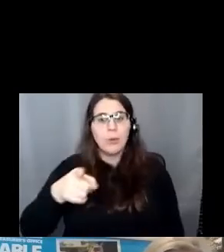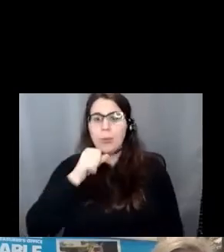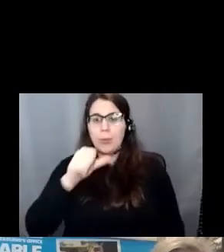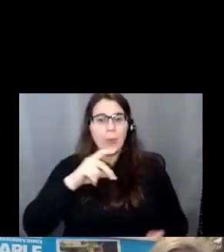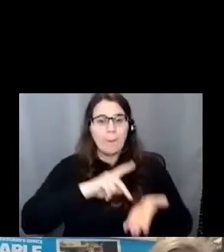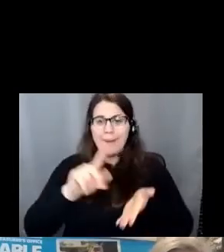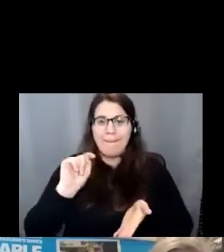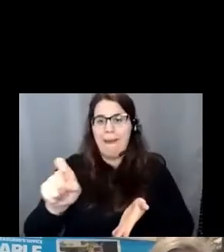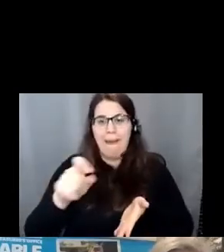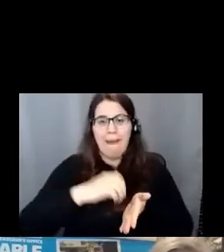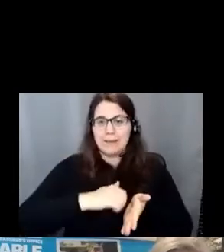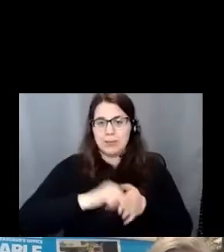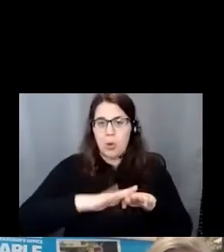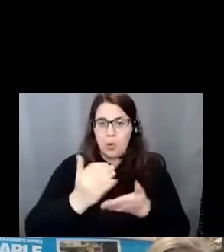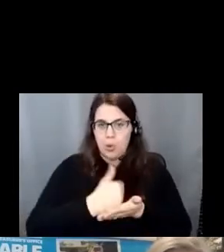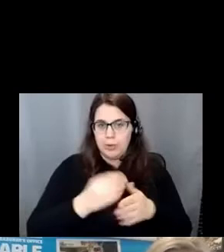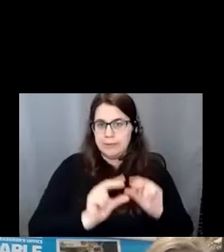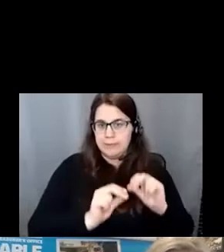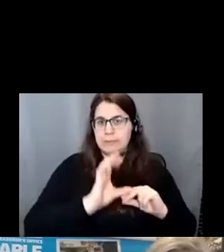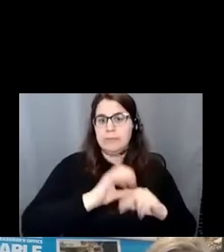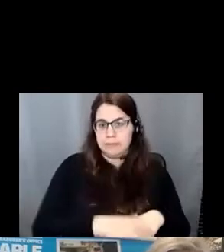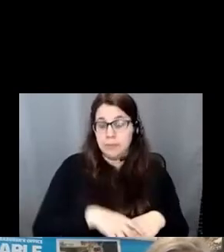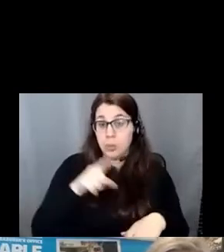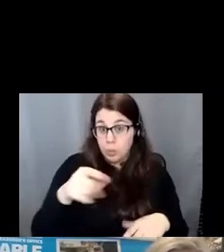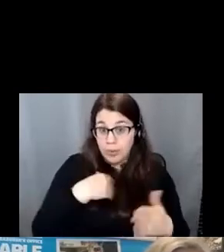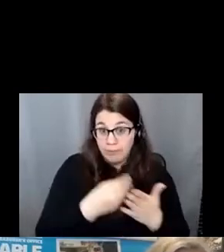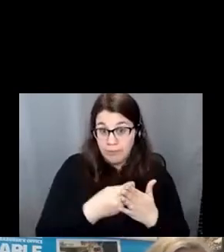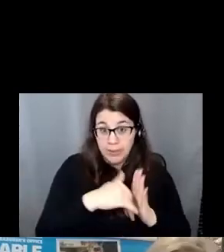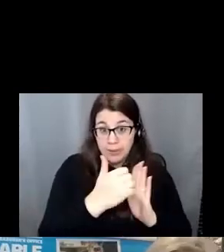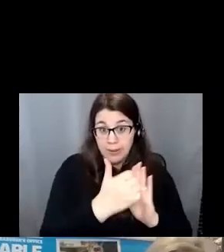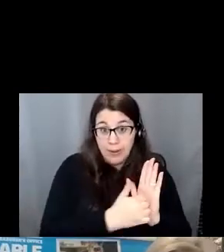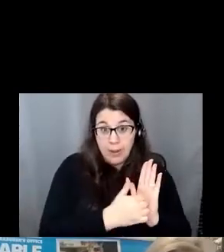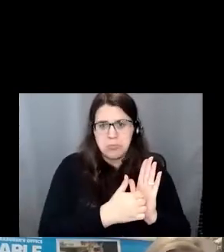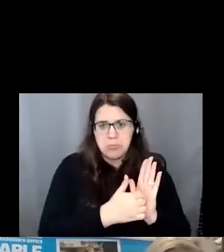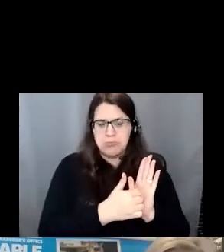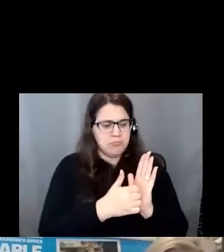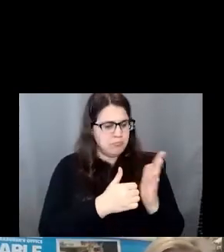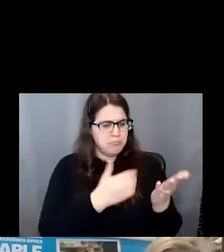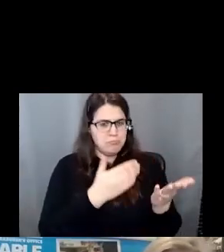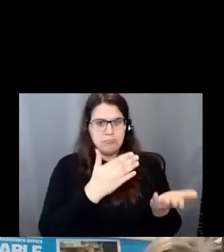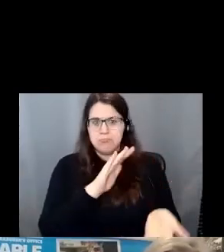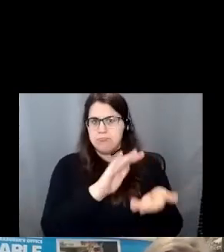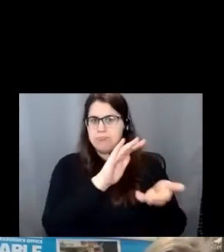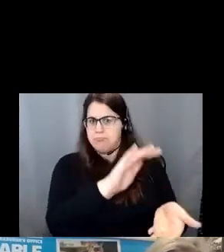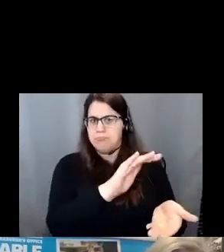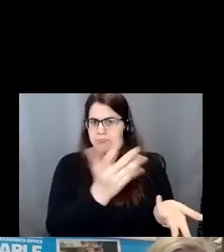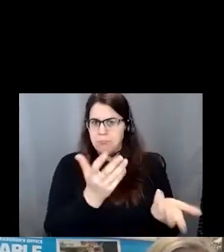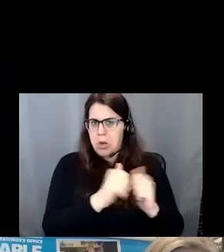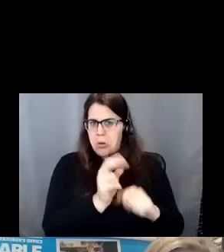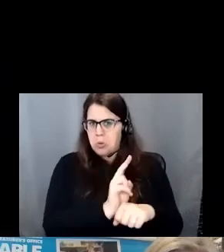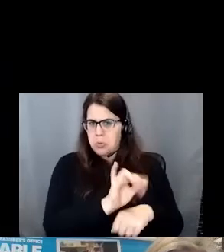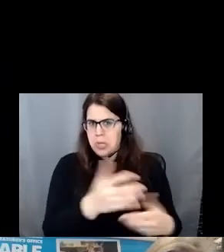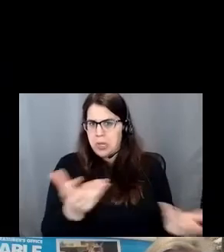investments. So you have the money in your account, and now how do you spend it? So money in an ABLE account are